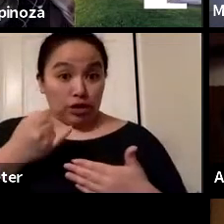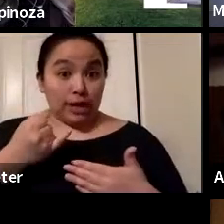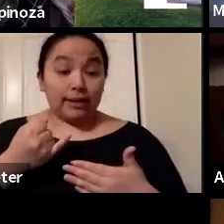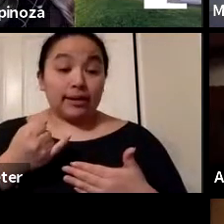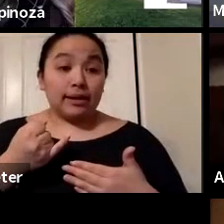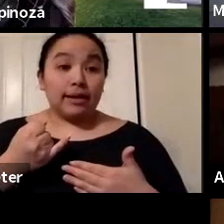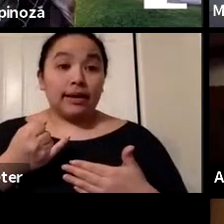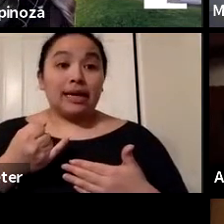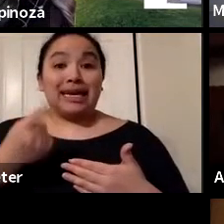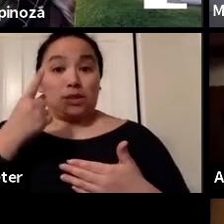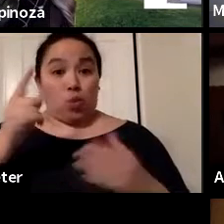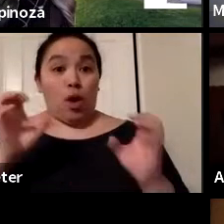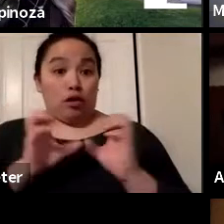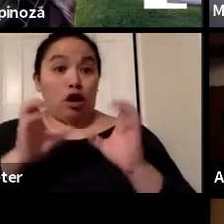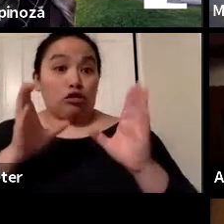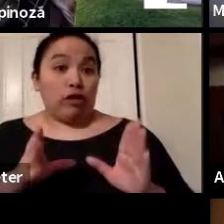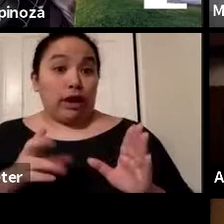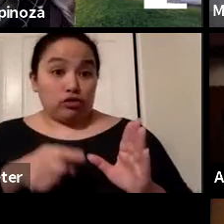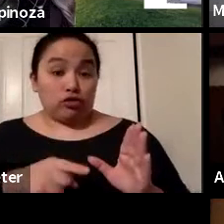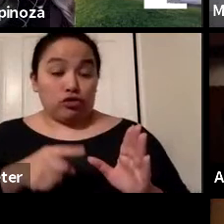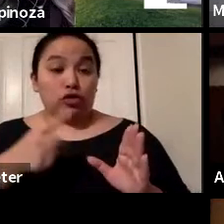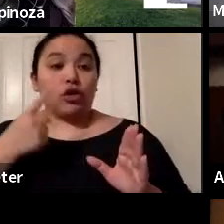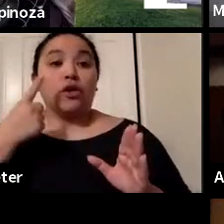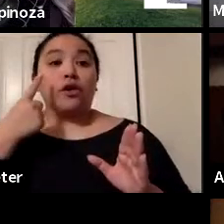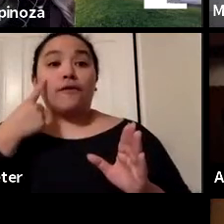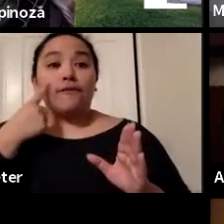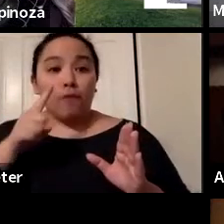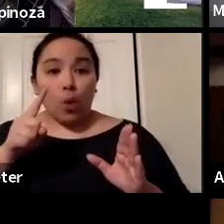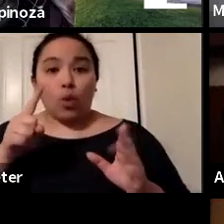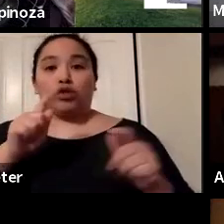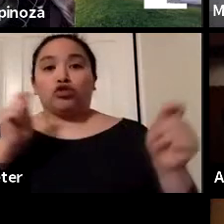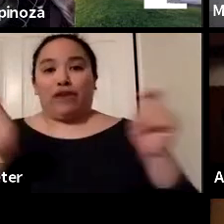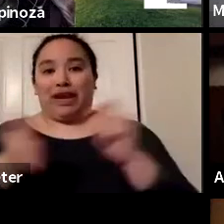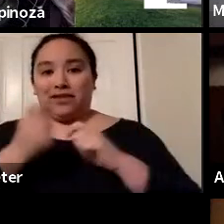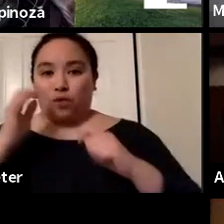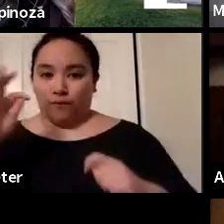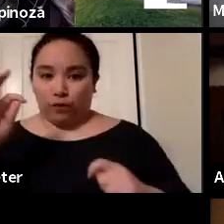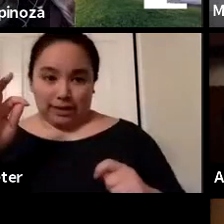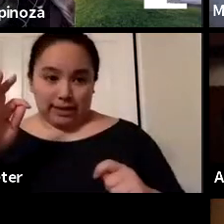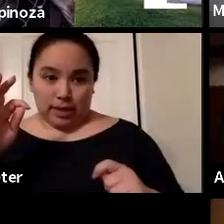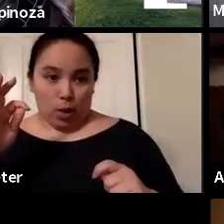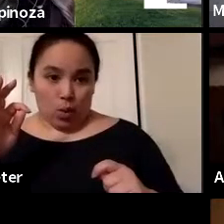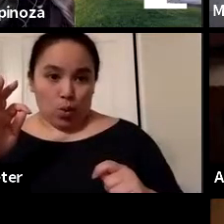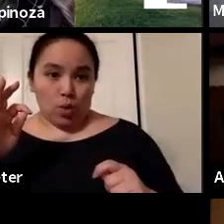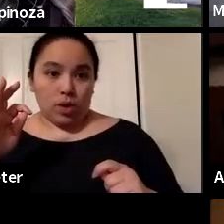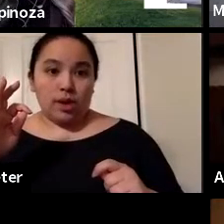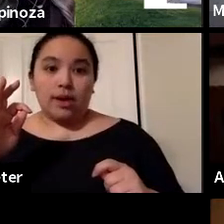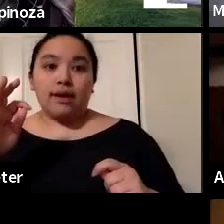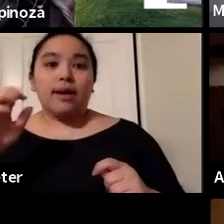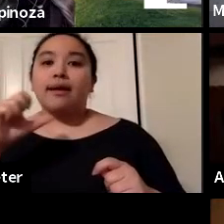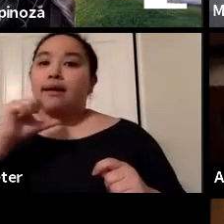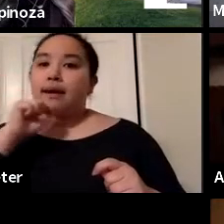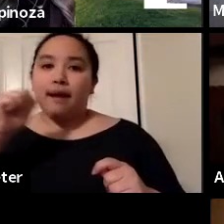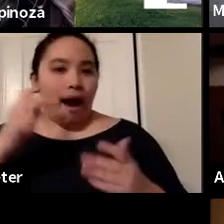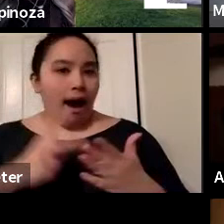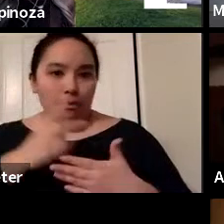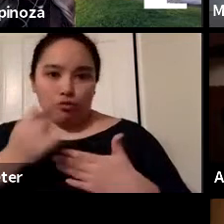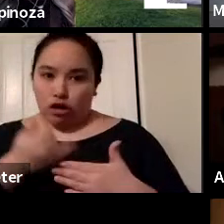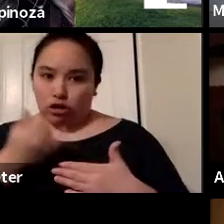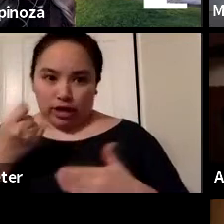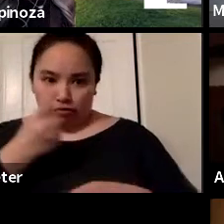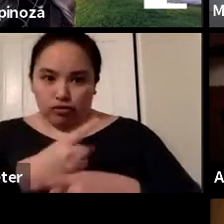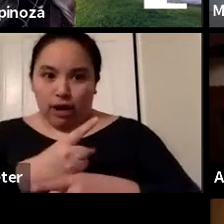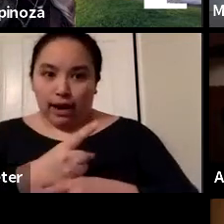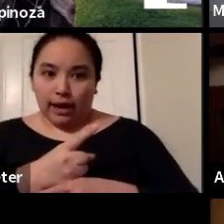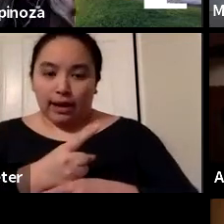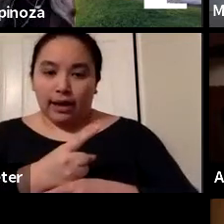the contractors to the Transform Fresno effort. It's not one of the projects that's funded, right? So,